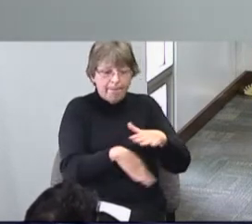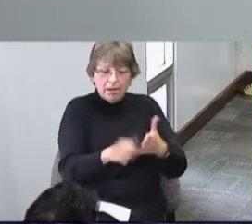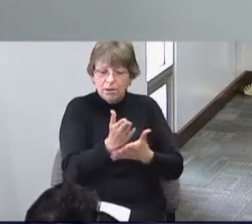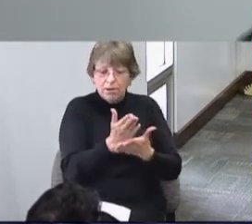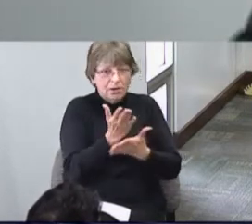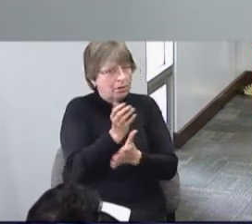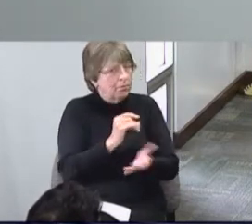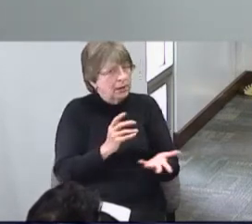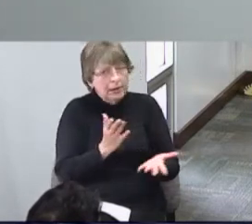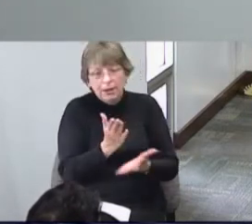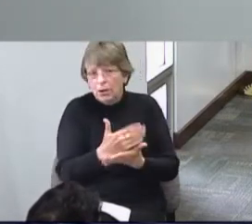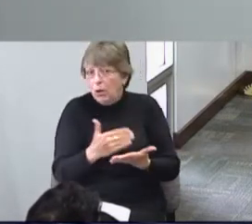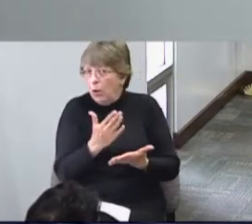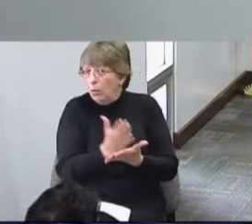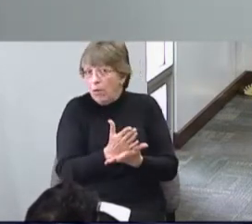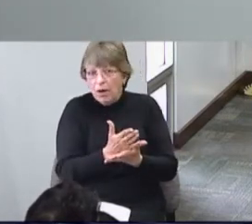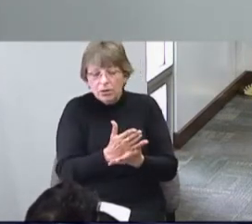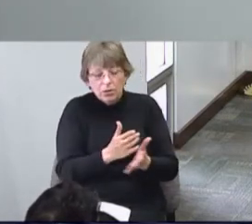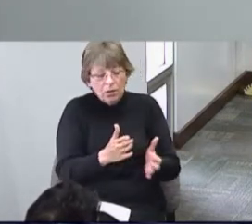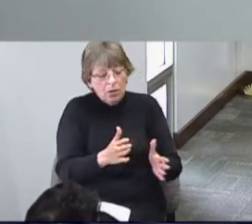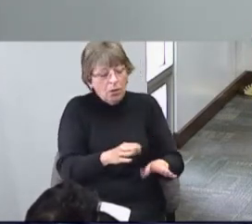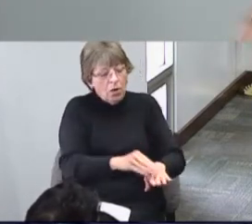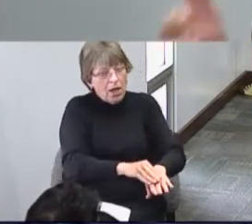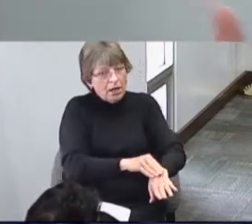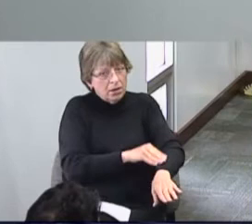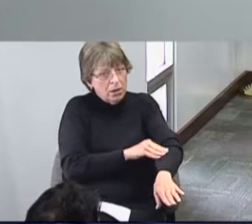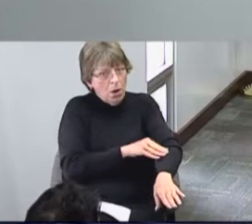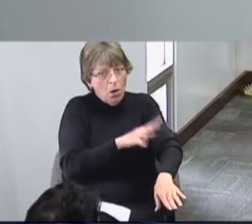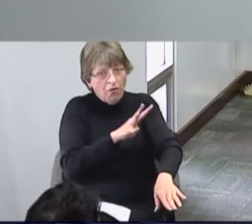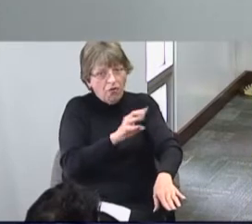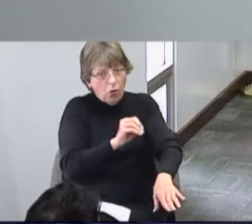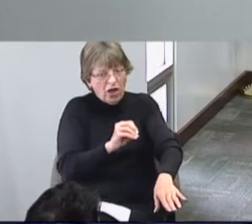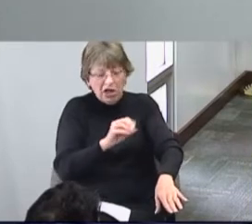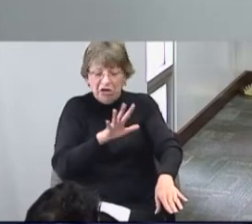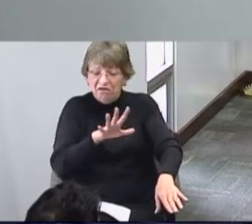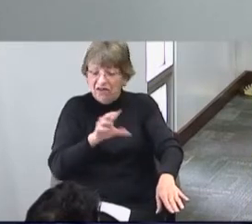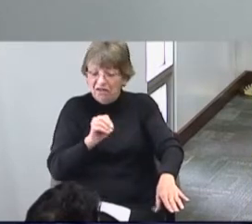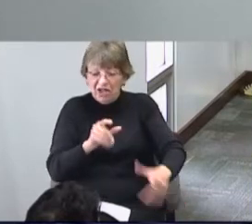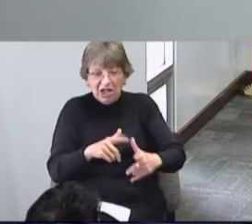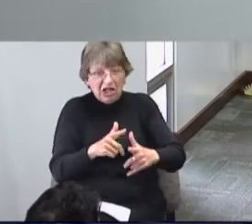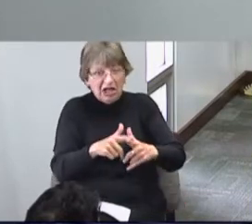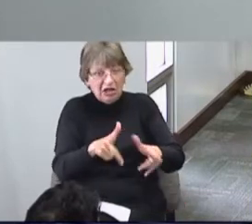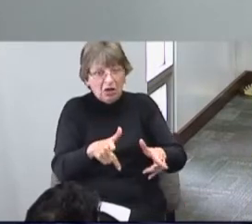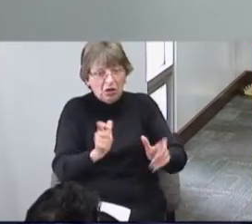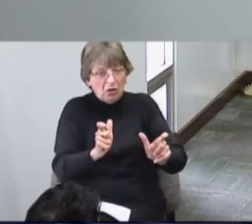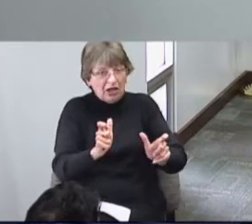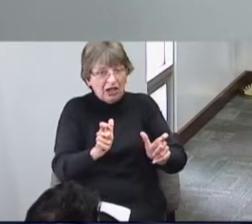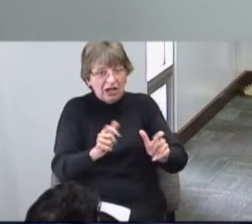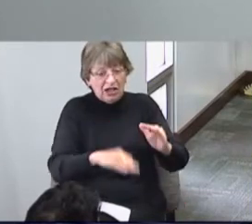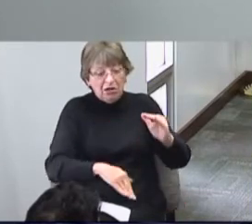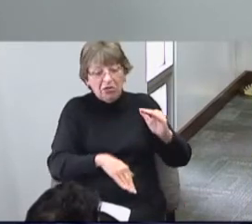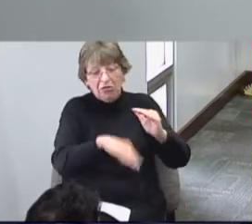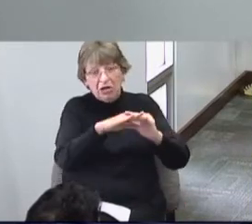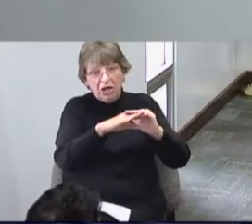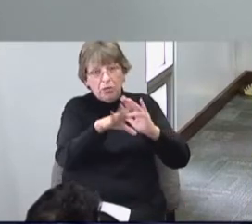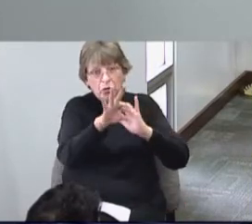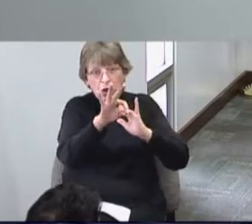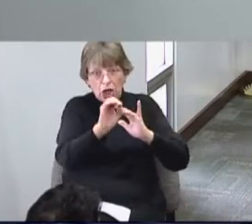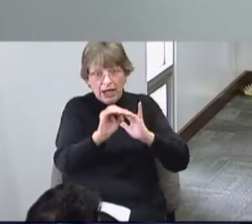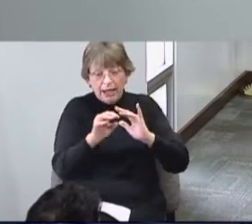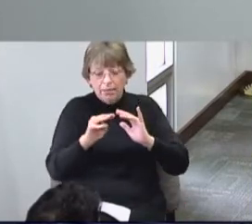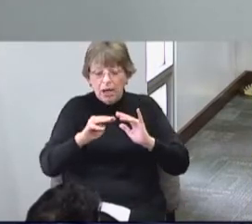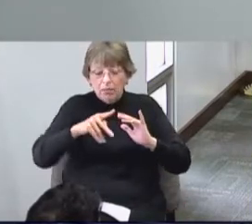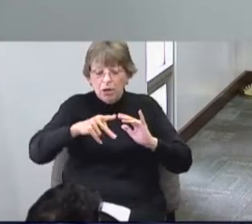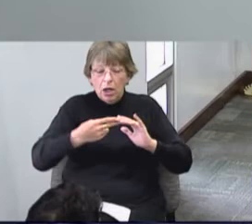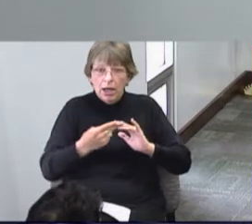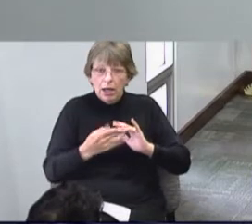portions of the track where they'll slow down to 45 or 50, and then quickly you're up to the typical 90 mile or whatever. It's when